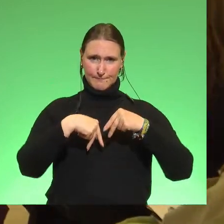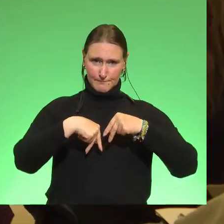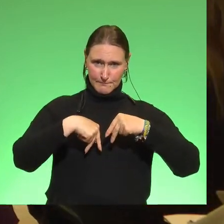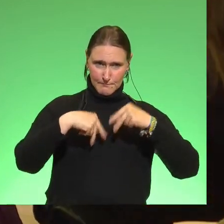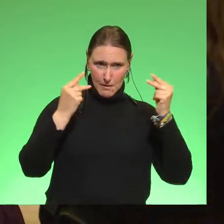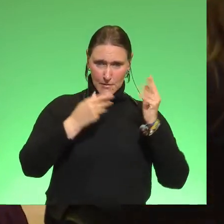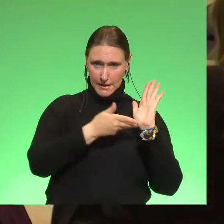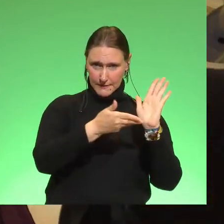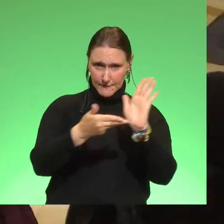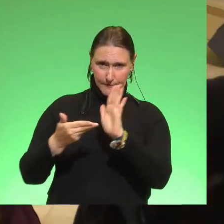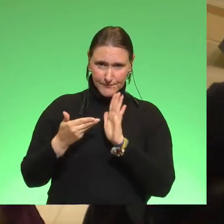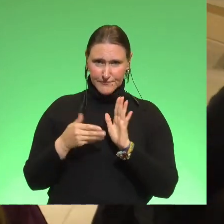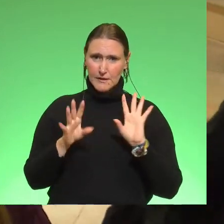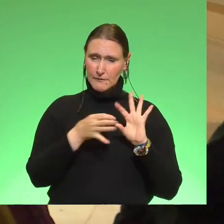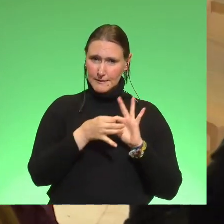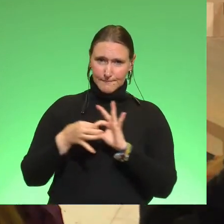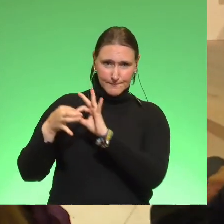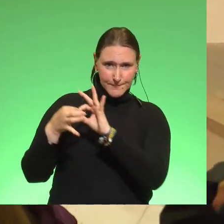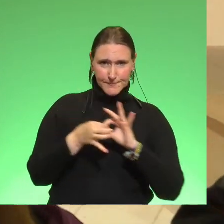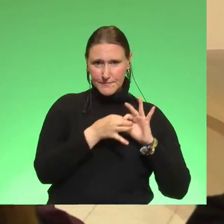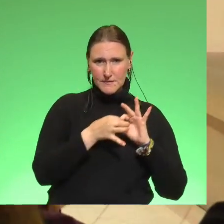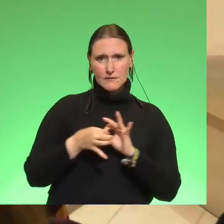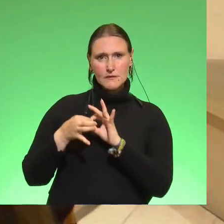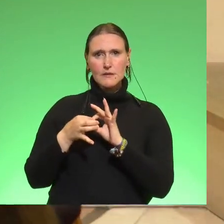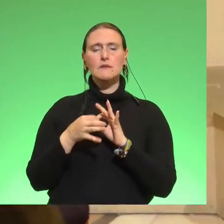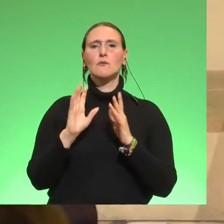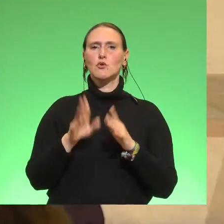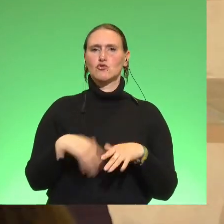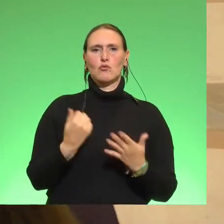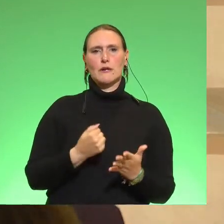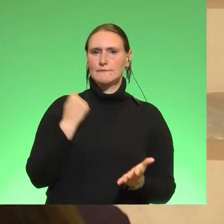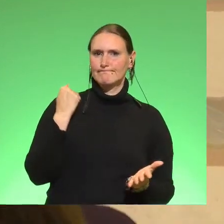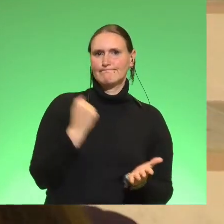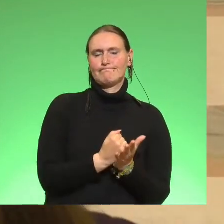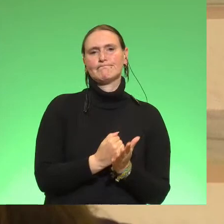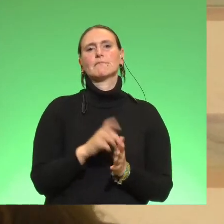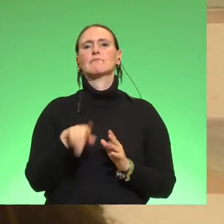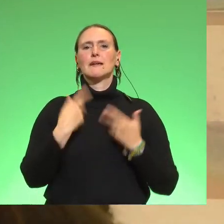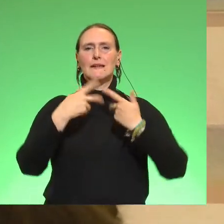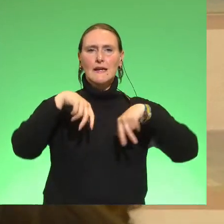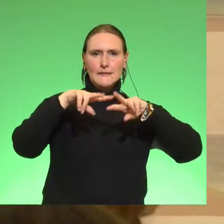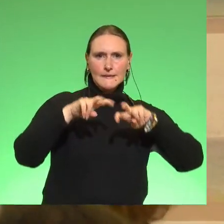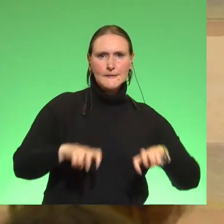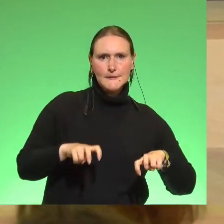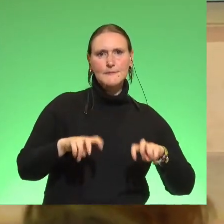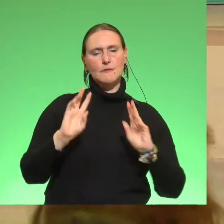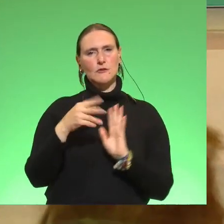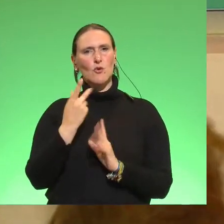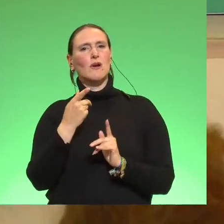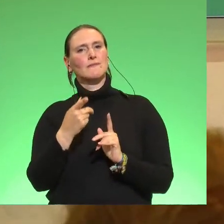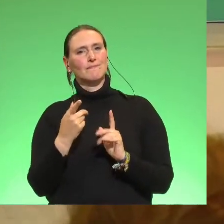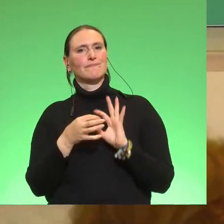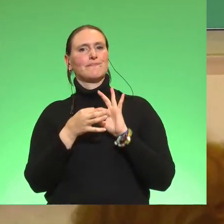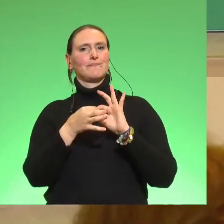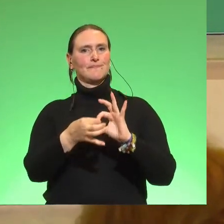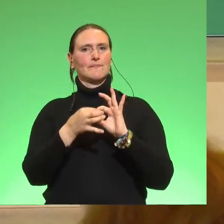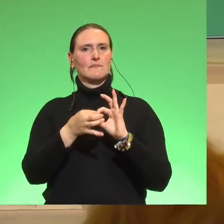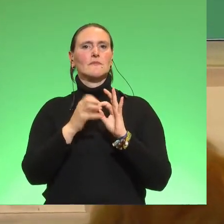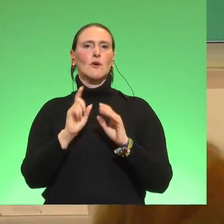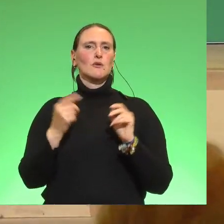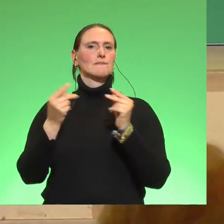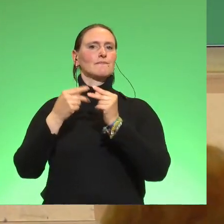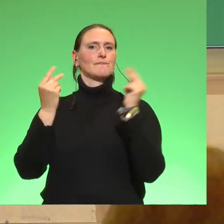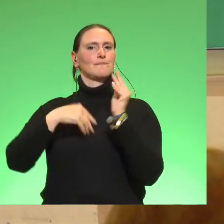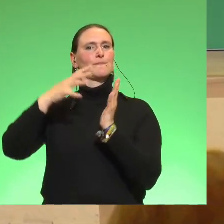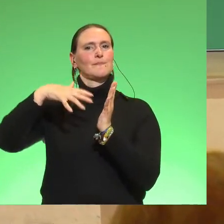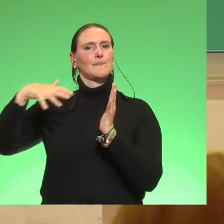of power relations are most manifest, and any analysis based exclusively on the public transcript is likely to